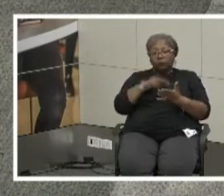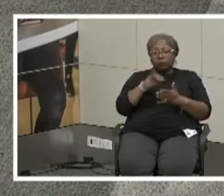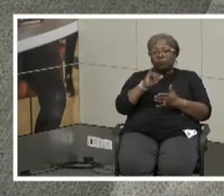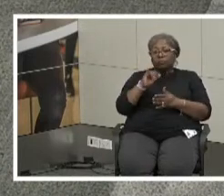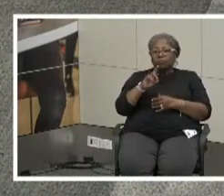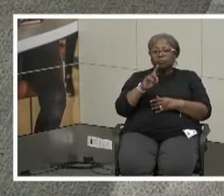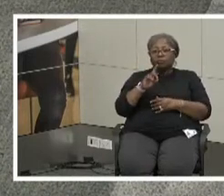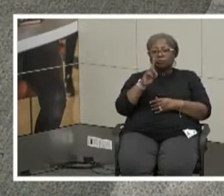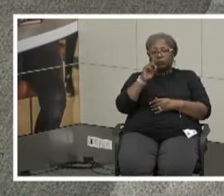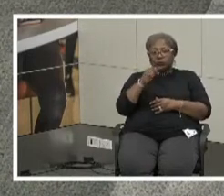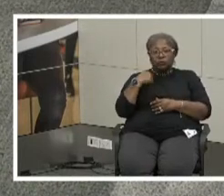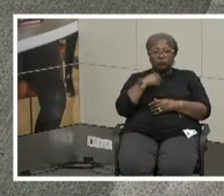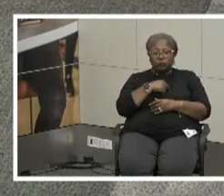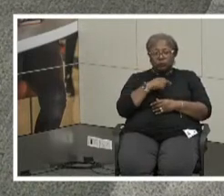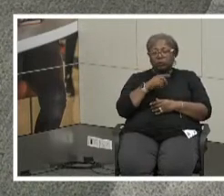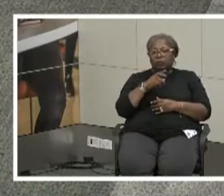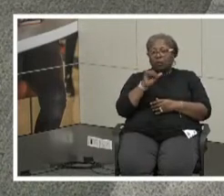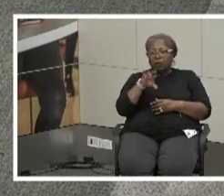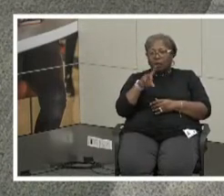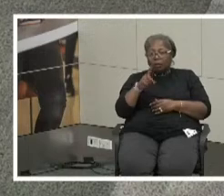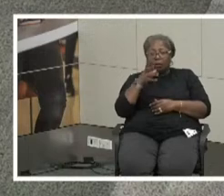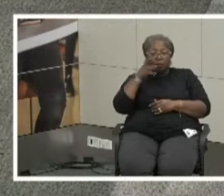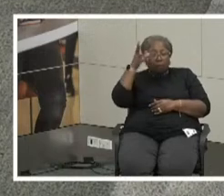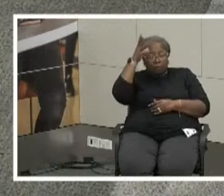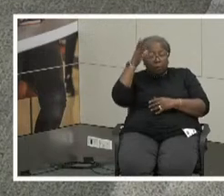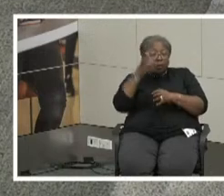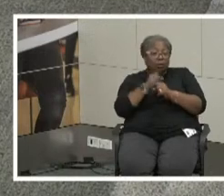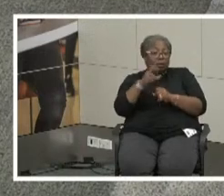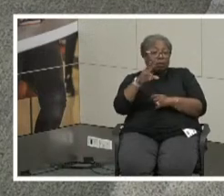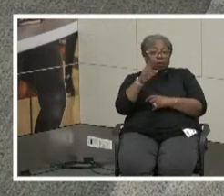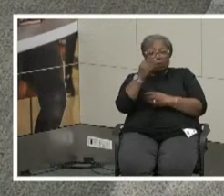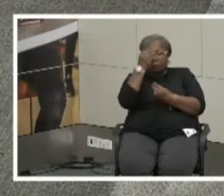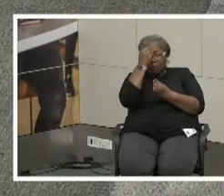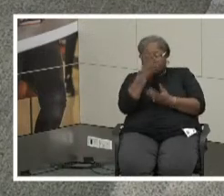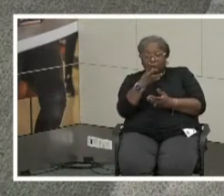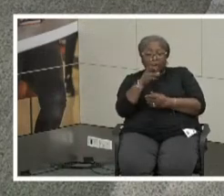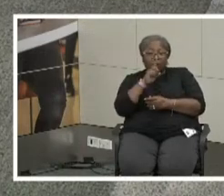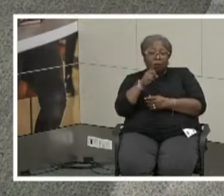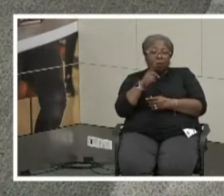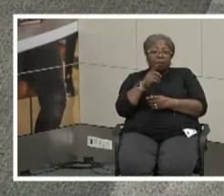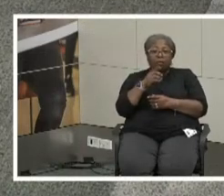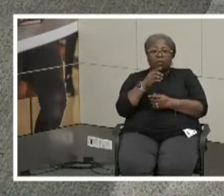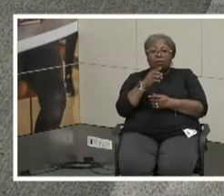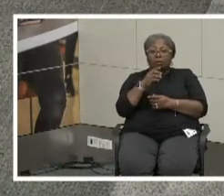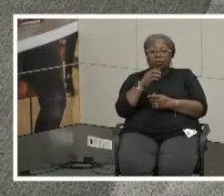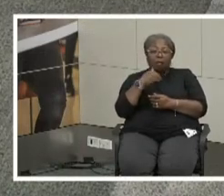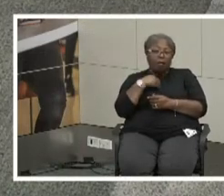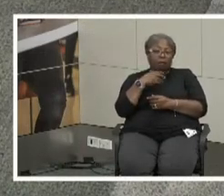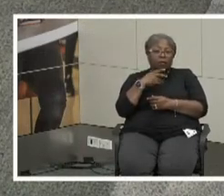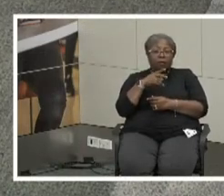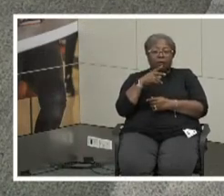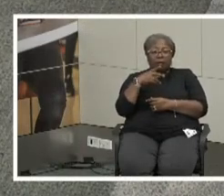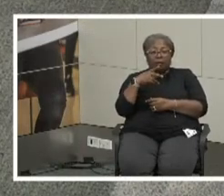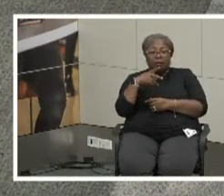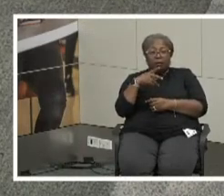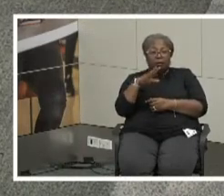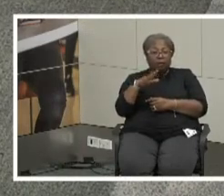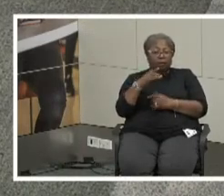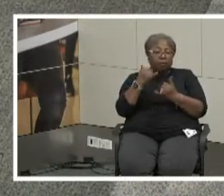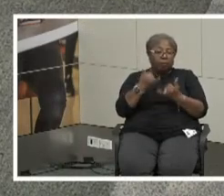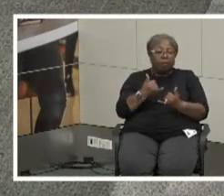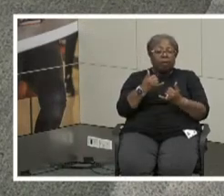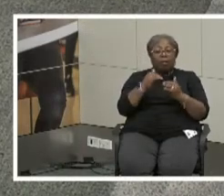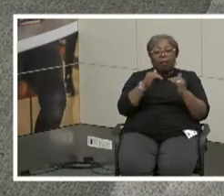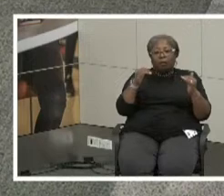duly constituted Arts are parents getting their notice are their present levels of performance up to date